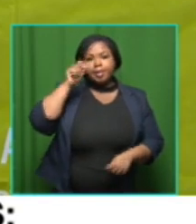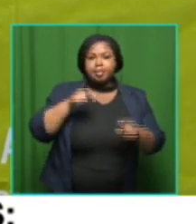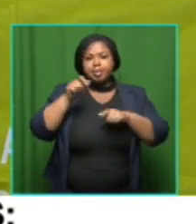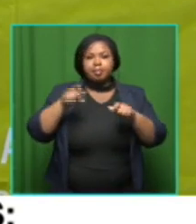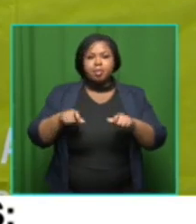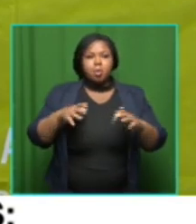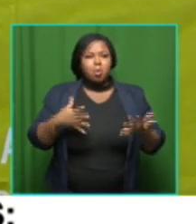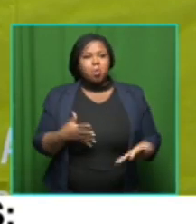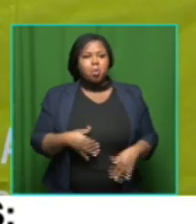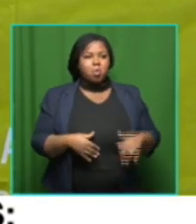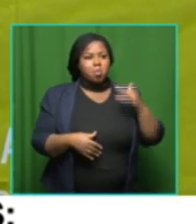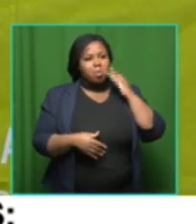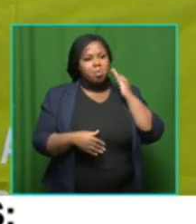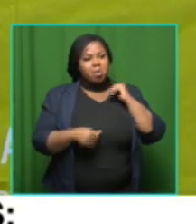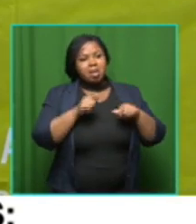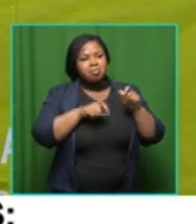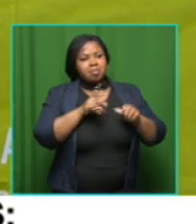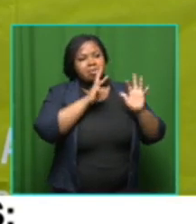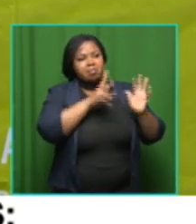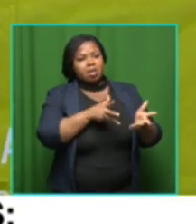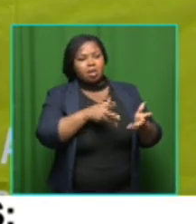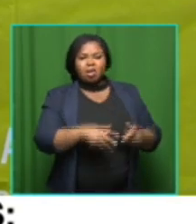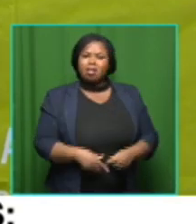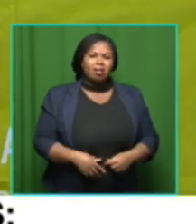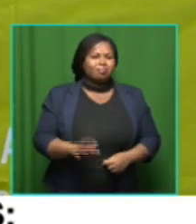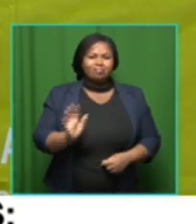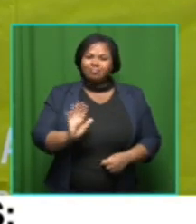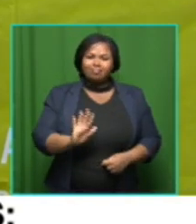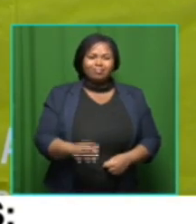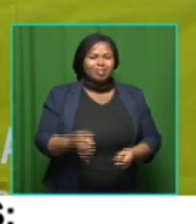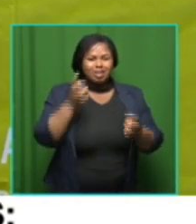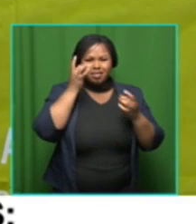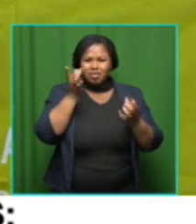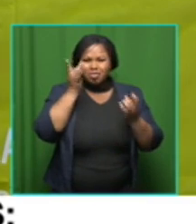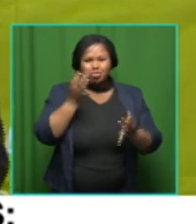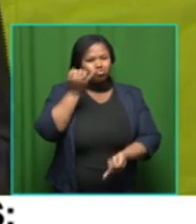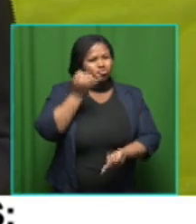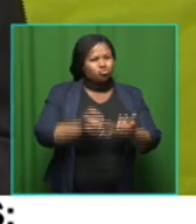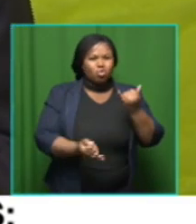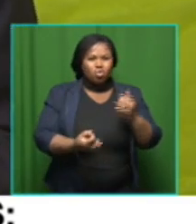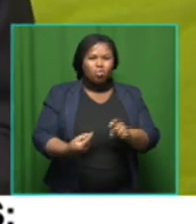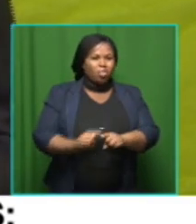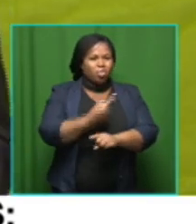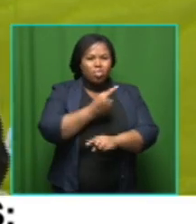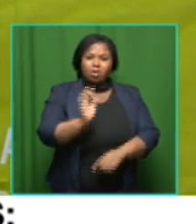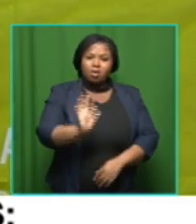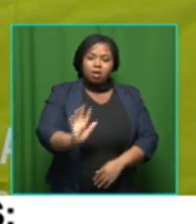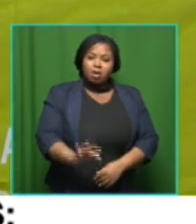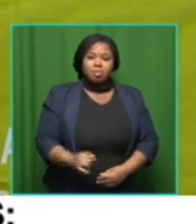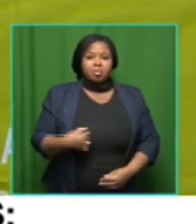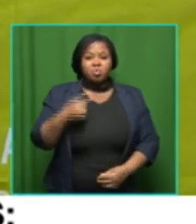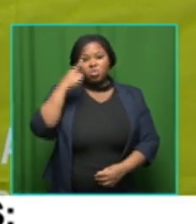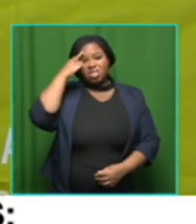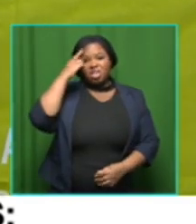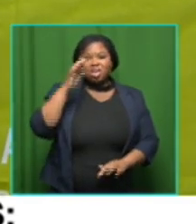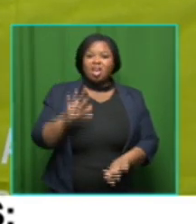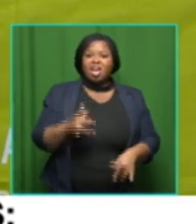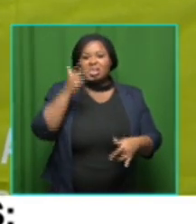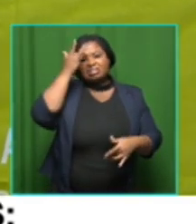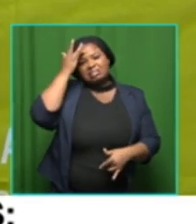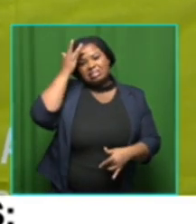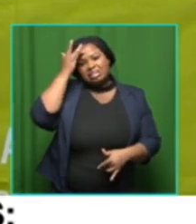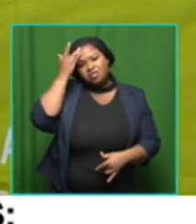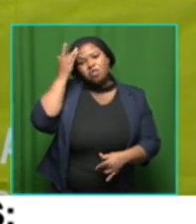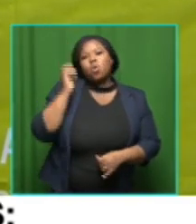the white people, or not for it's for the white people and not the black people, again, those are misled. Those who think that it's a disease you'll only find